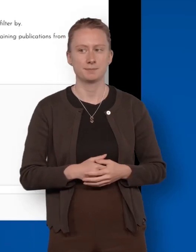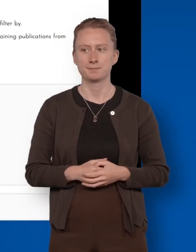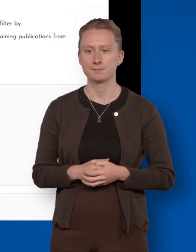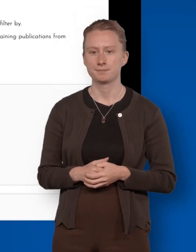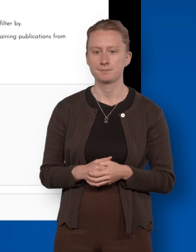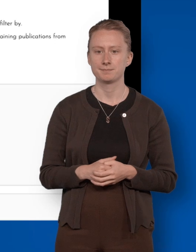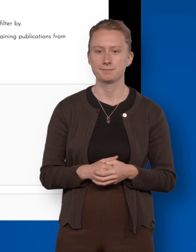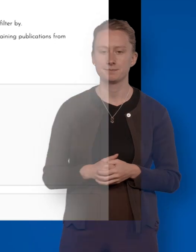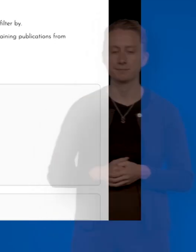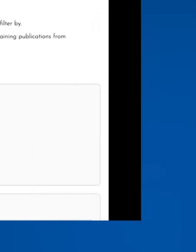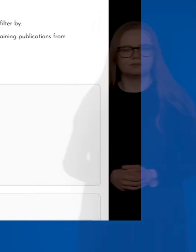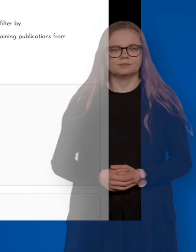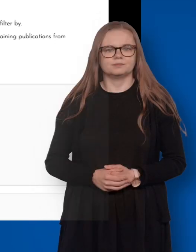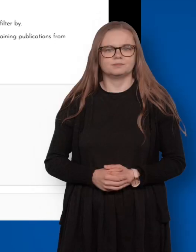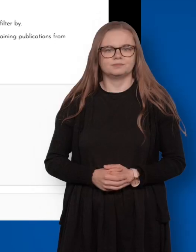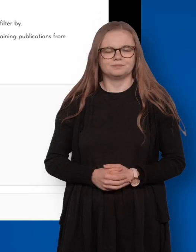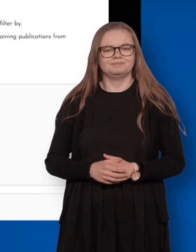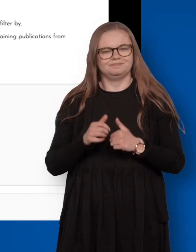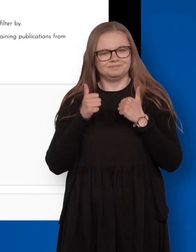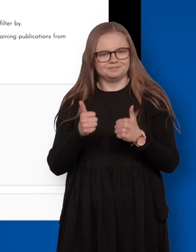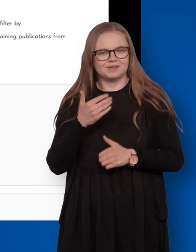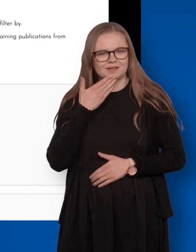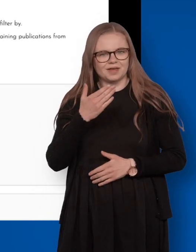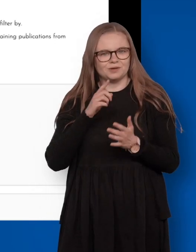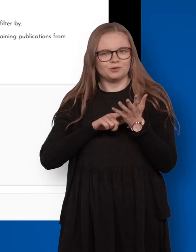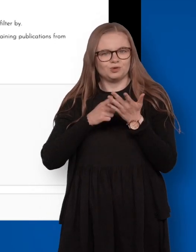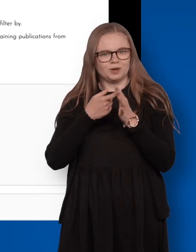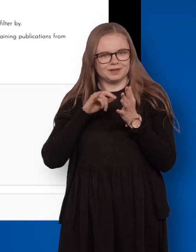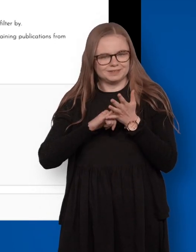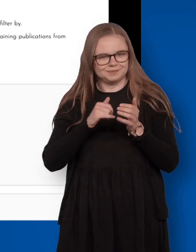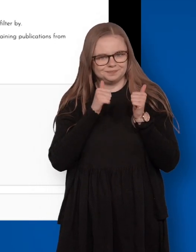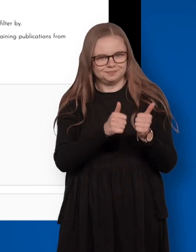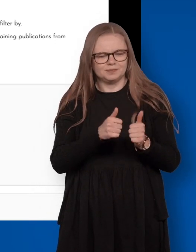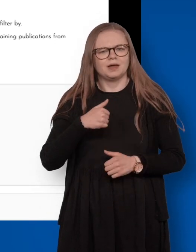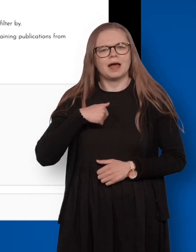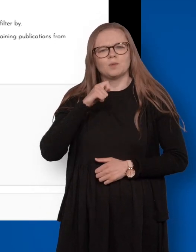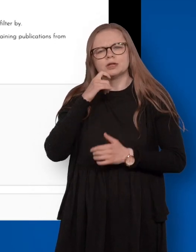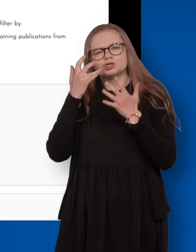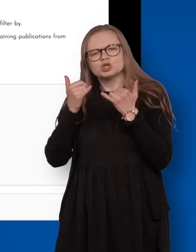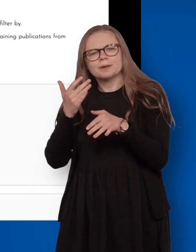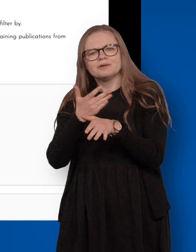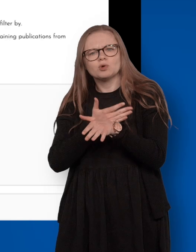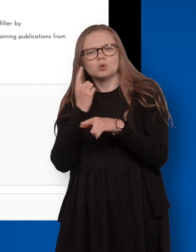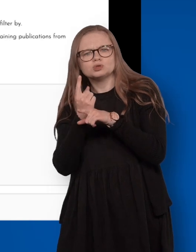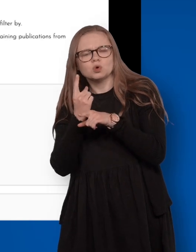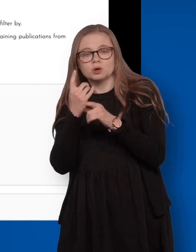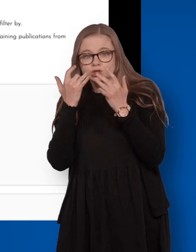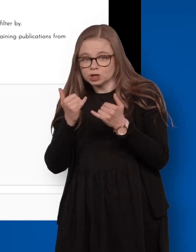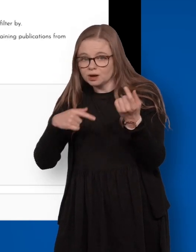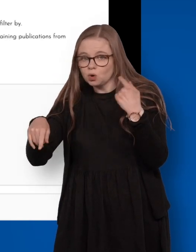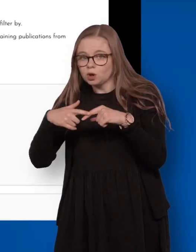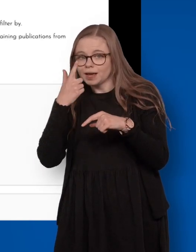Super. yeah. Yes, thanks so much, Lucas. I'll just check before I start talking. Can everybody see